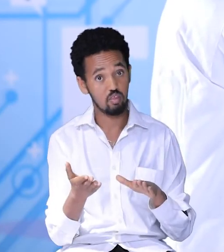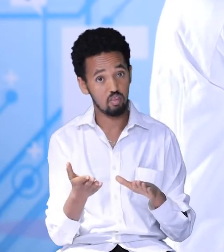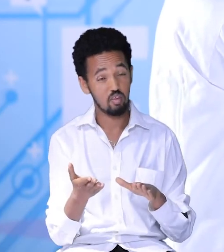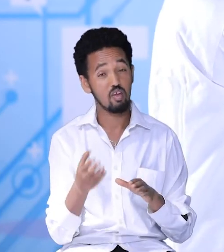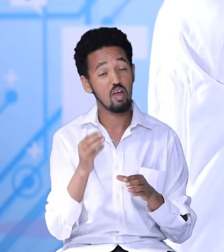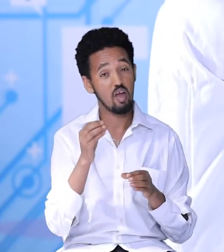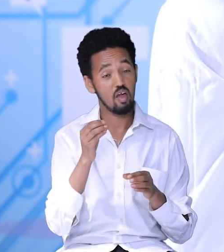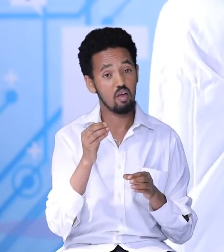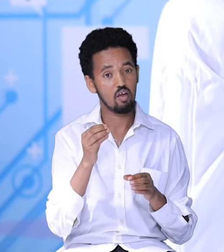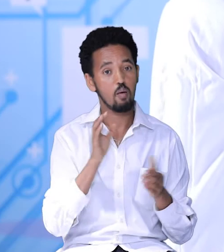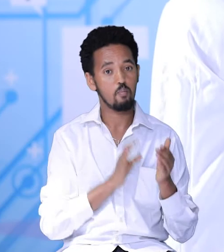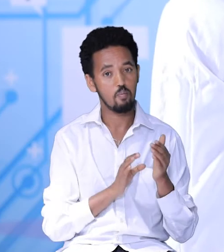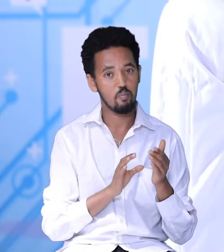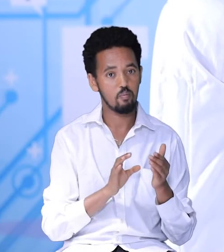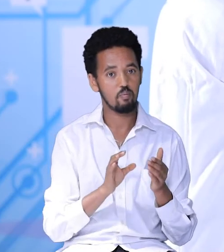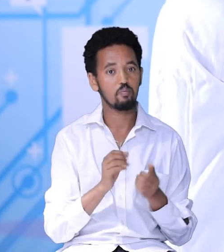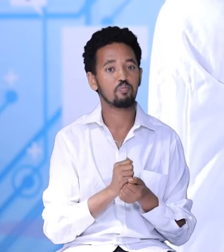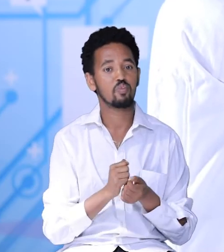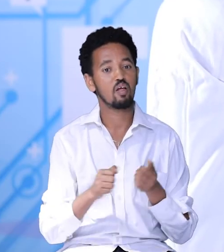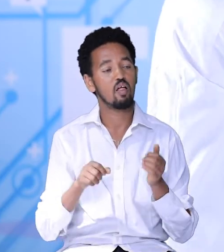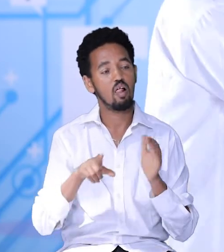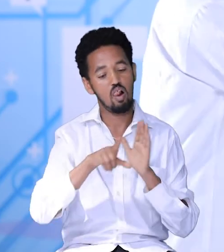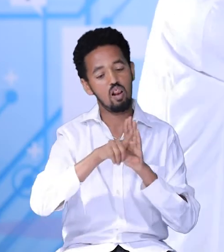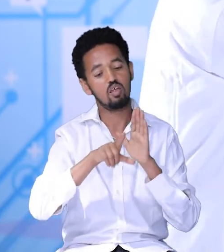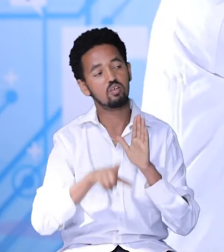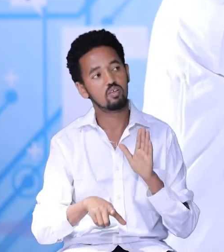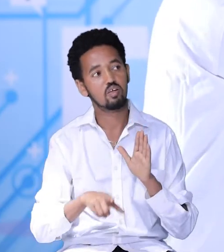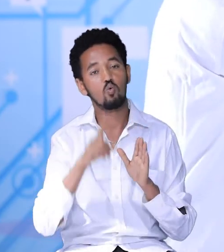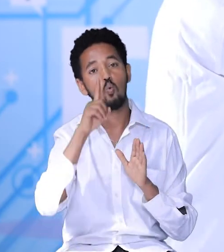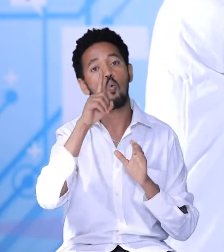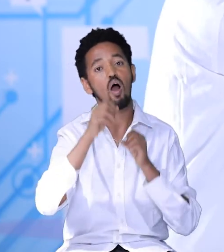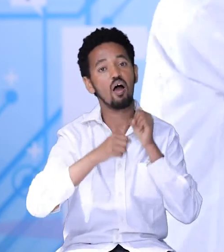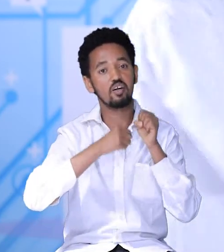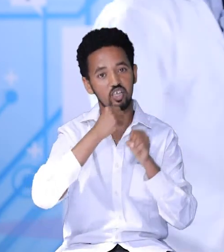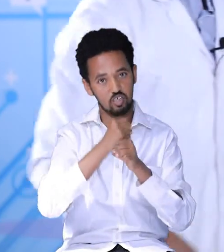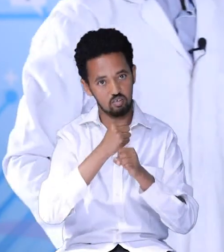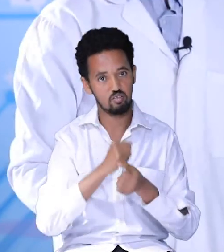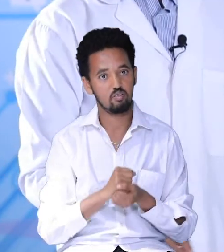amount of births which are less than 1 year.